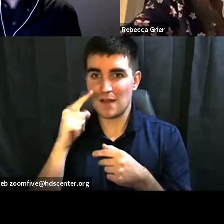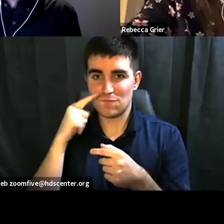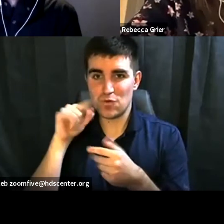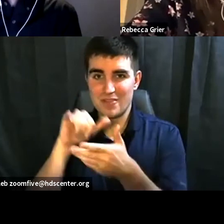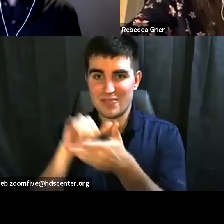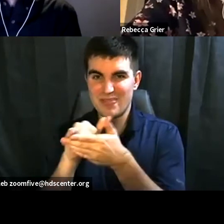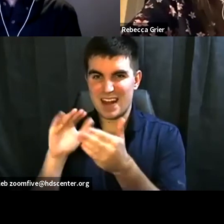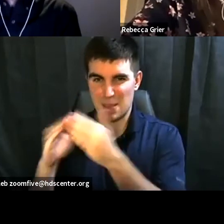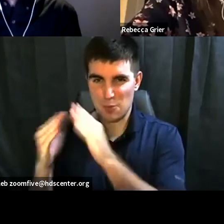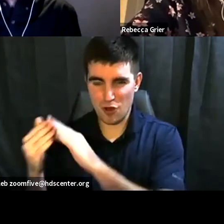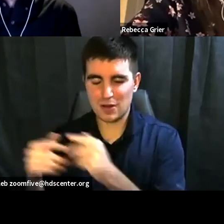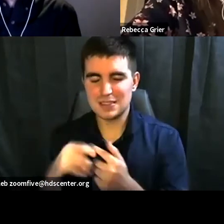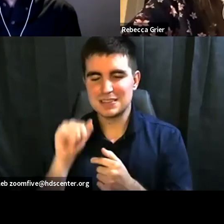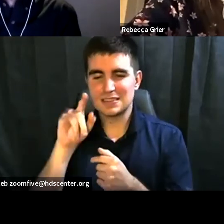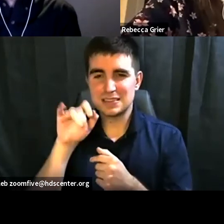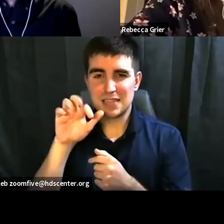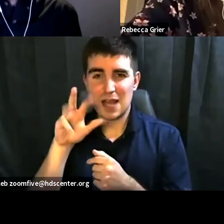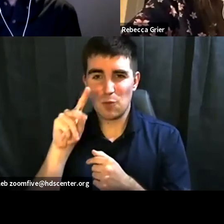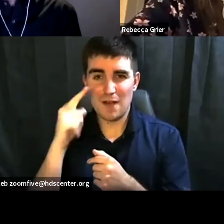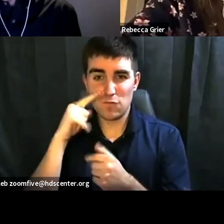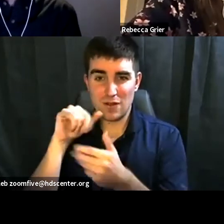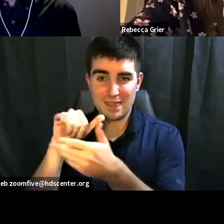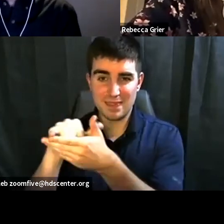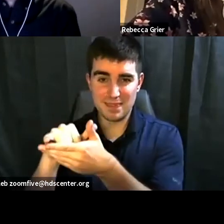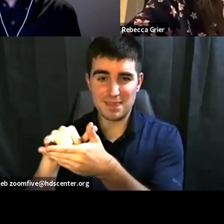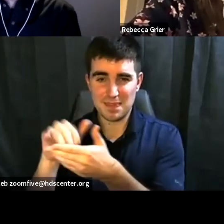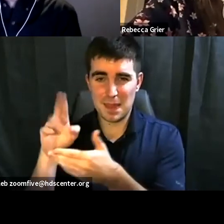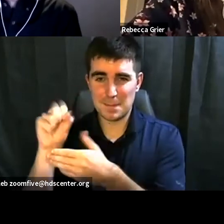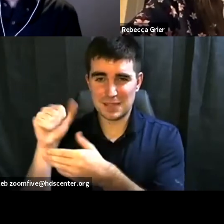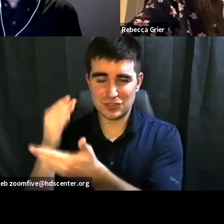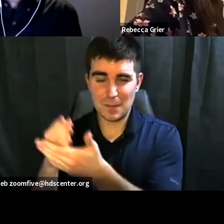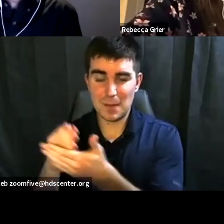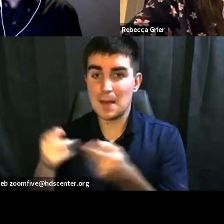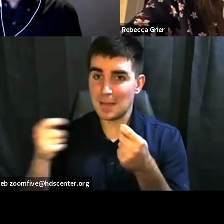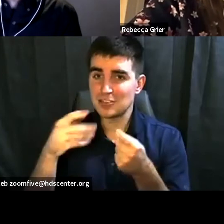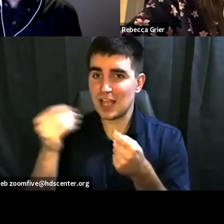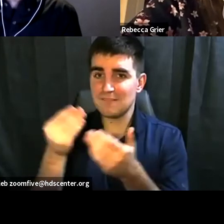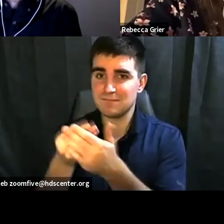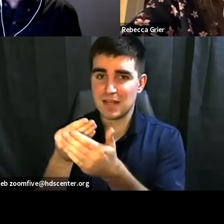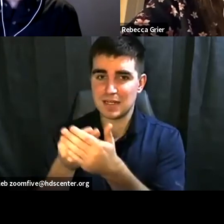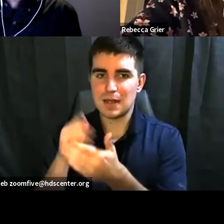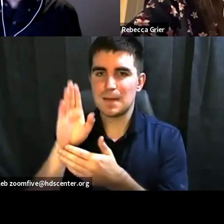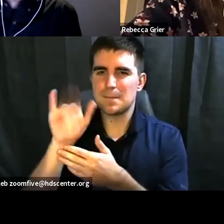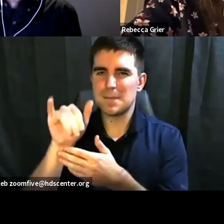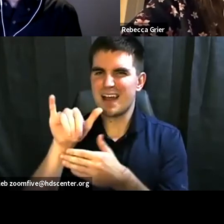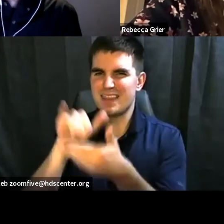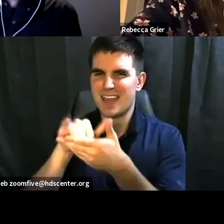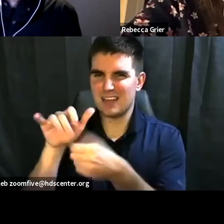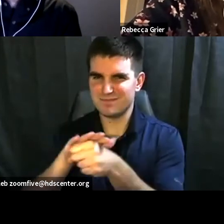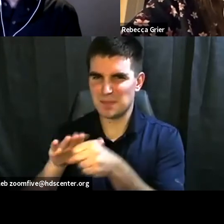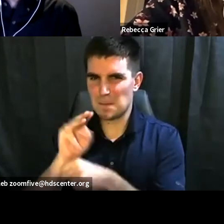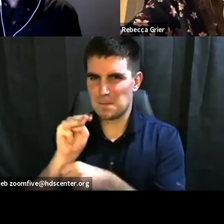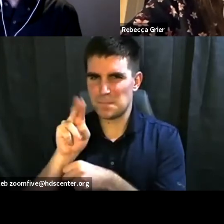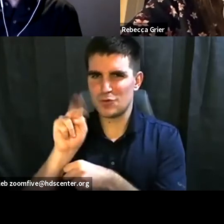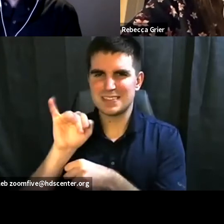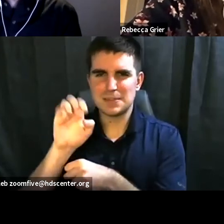stop are managed and funded by that local municipality.